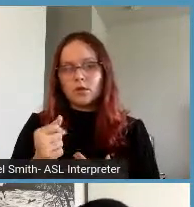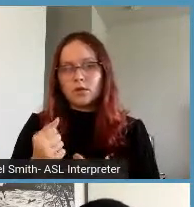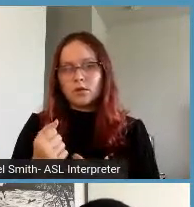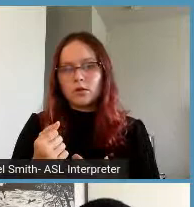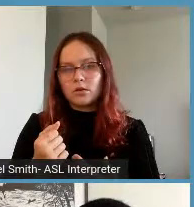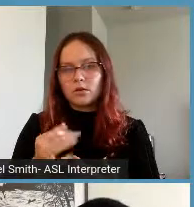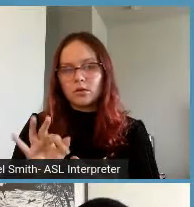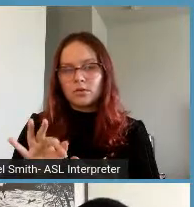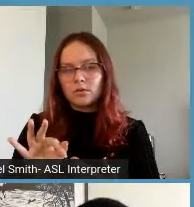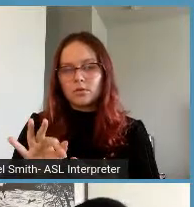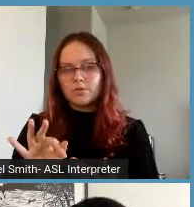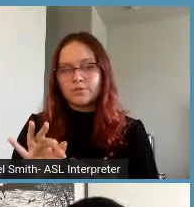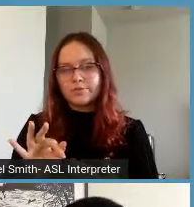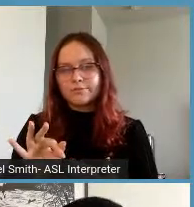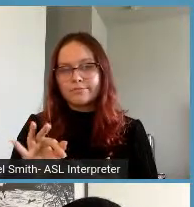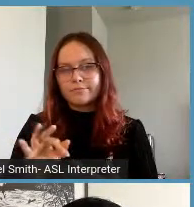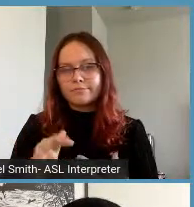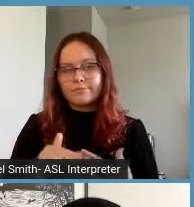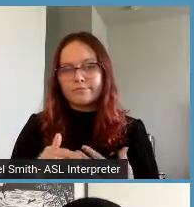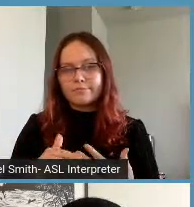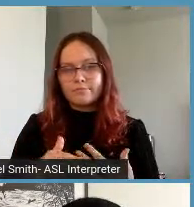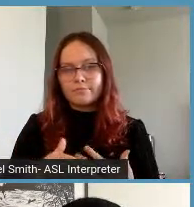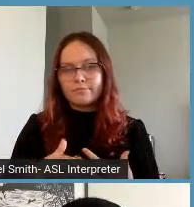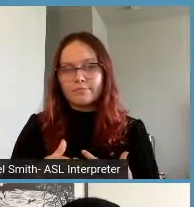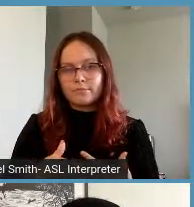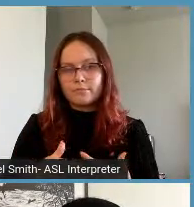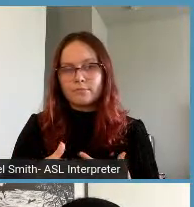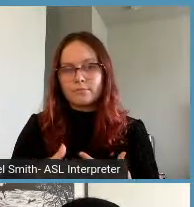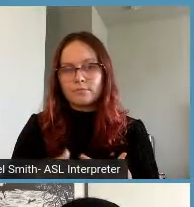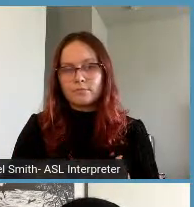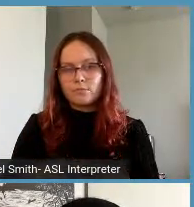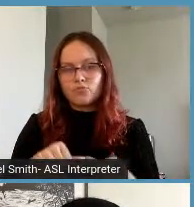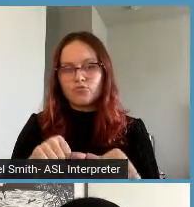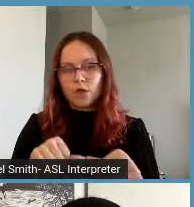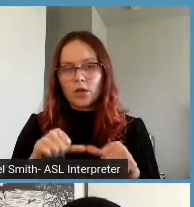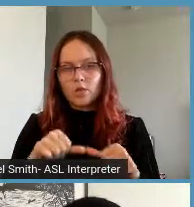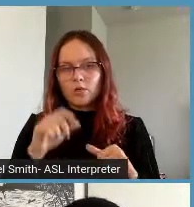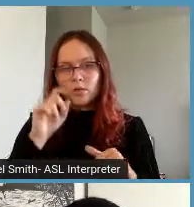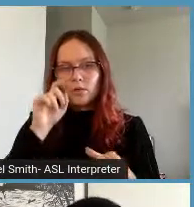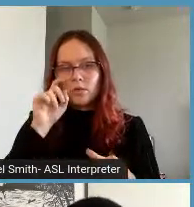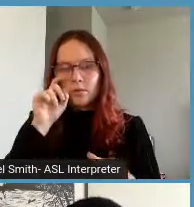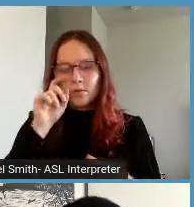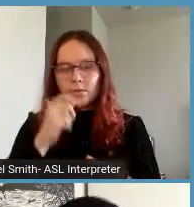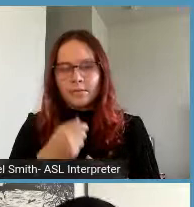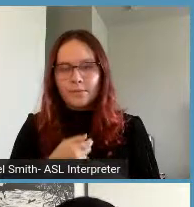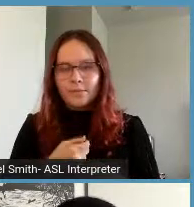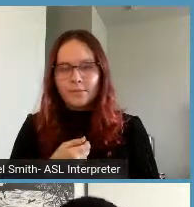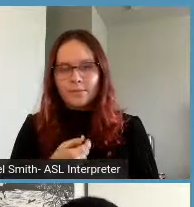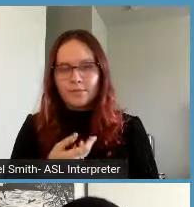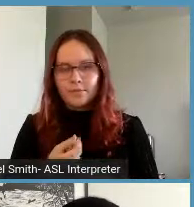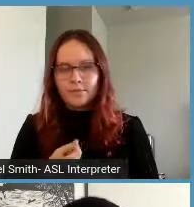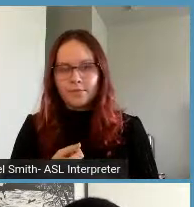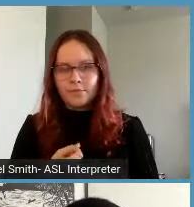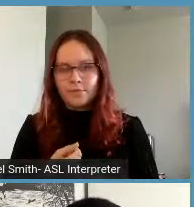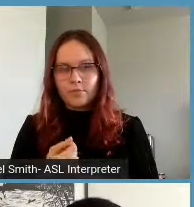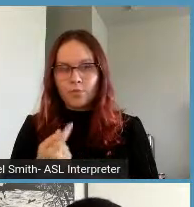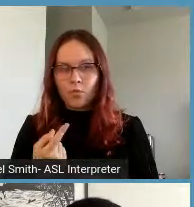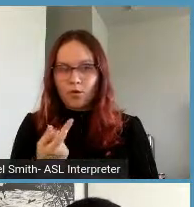and really was going into March when we began to close. We were one of the few museums and one of the